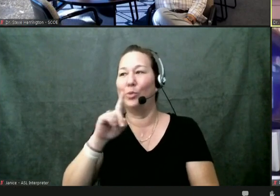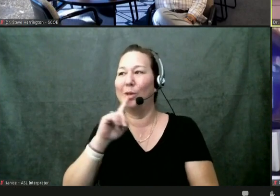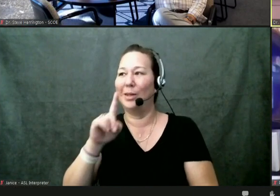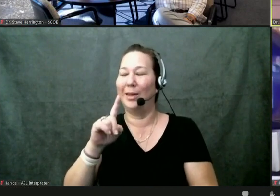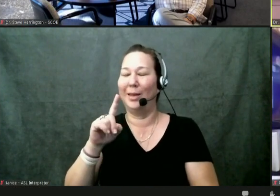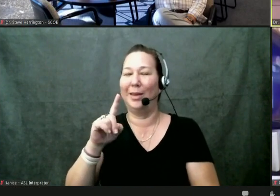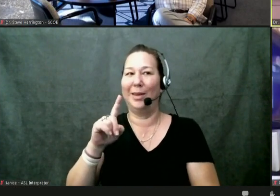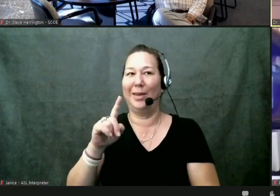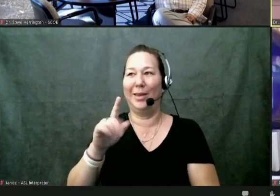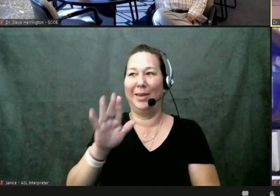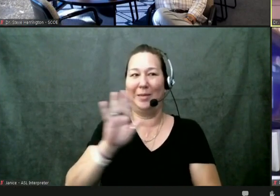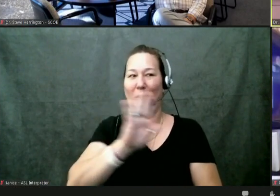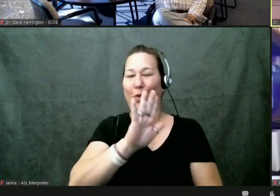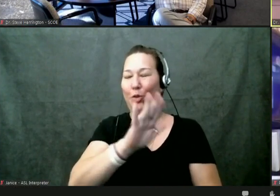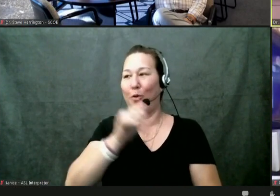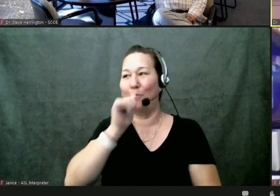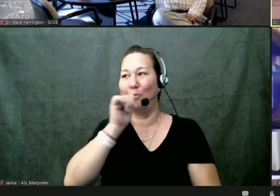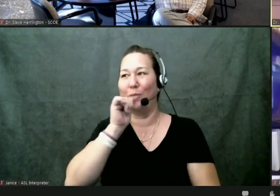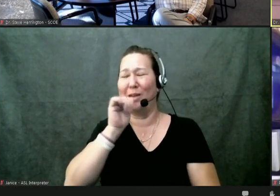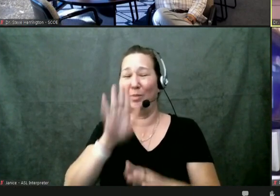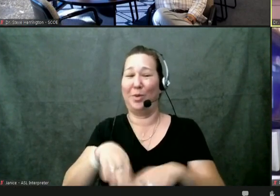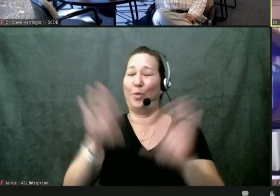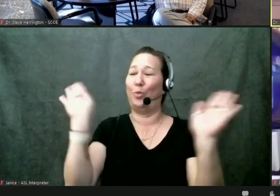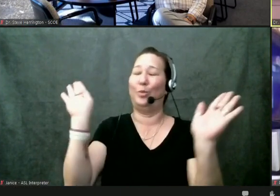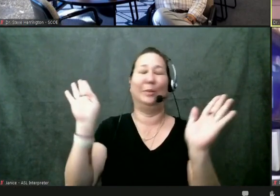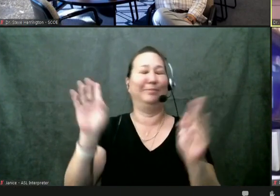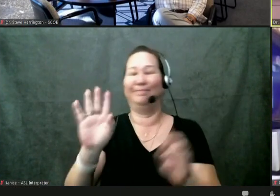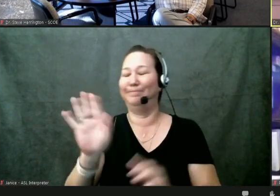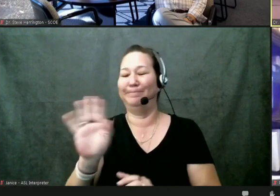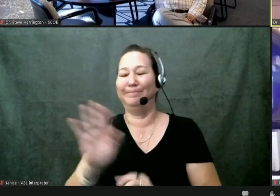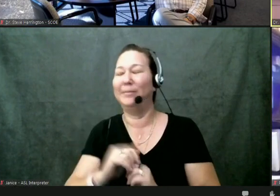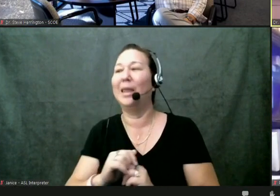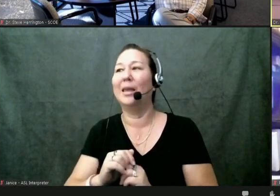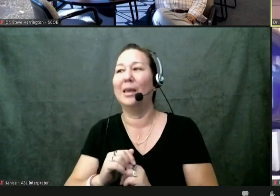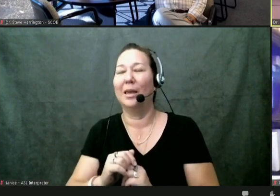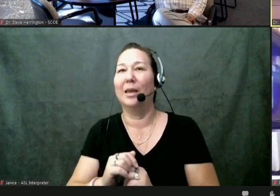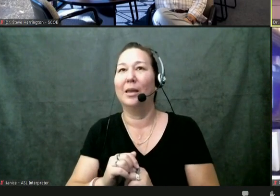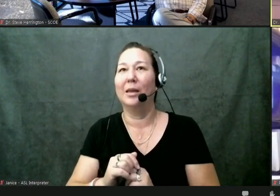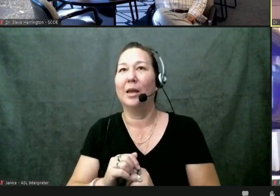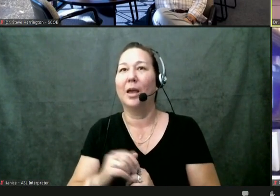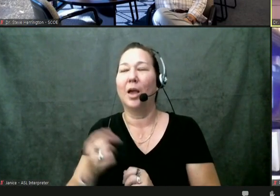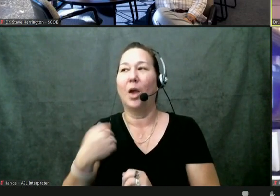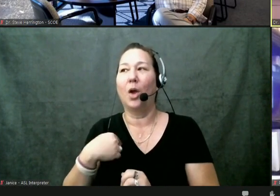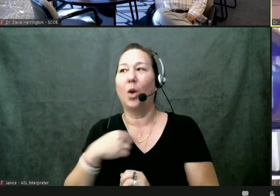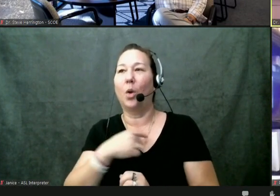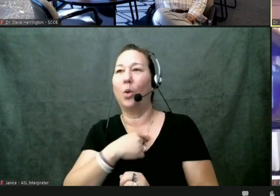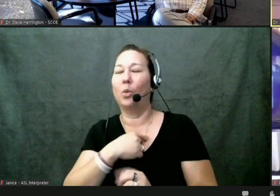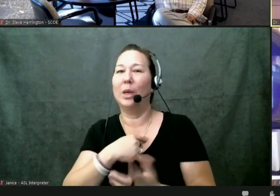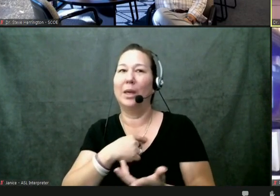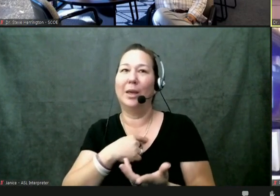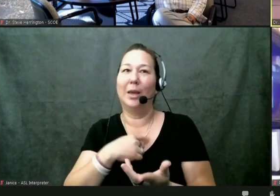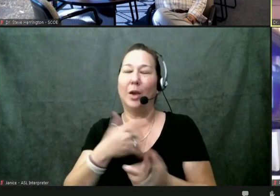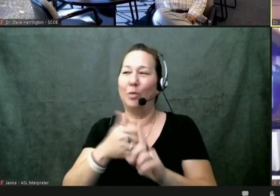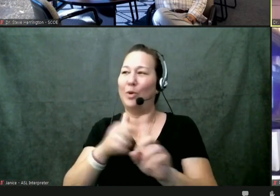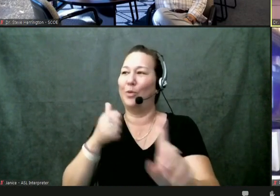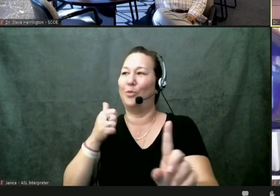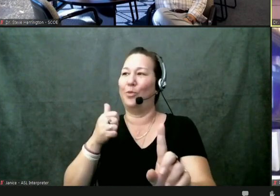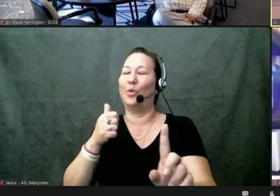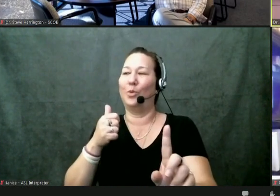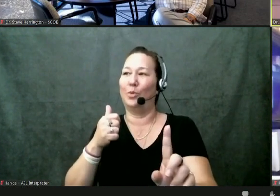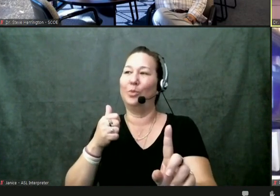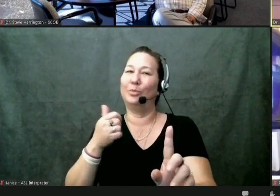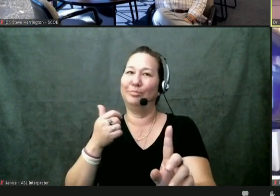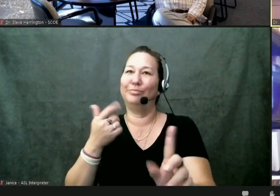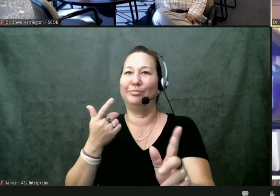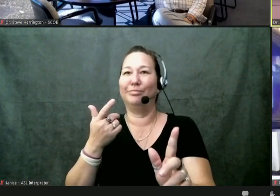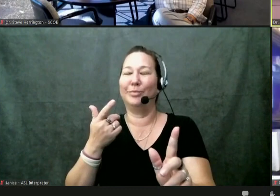of those schools, of facilities. As you know, there is some stigma associated with COVID-19 outbreaks, and so we're